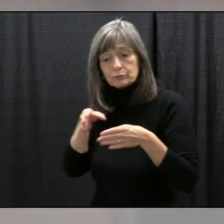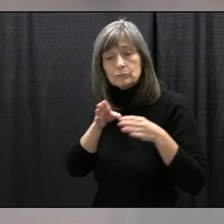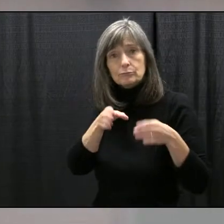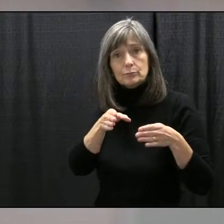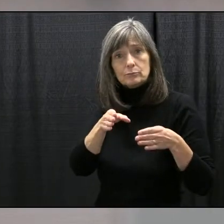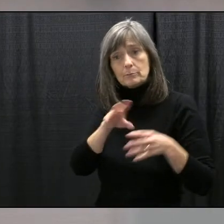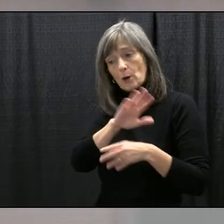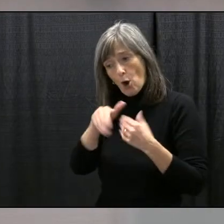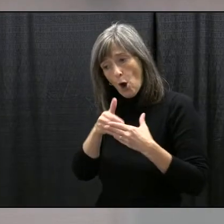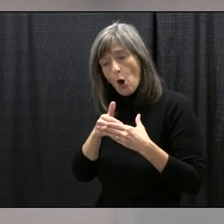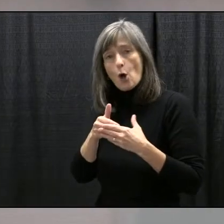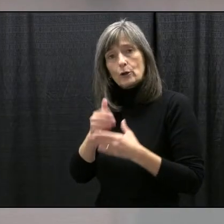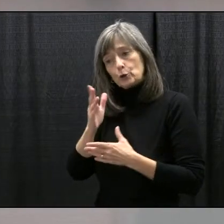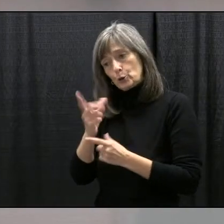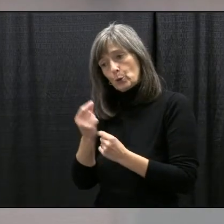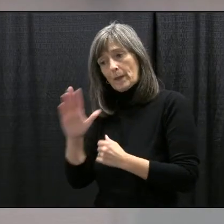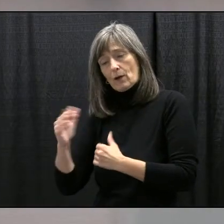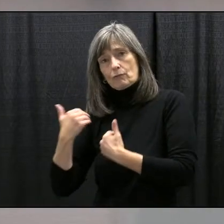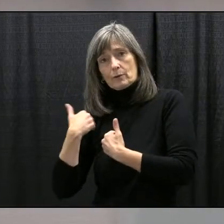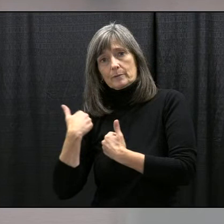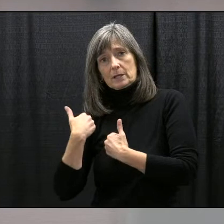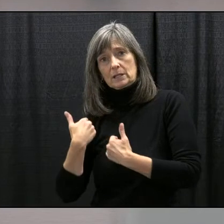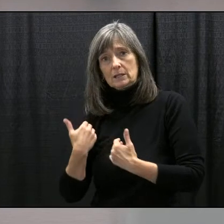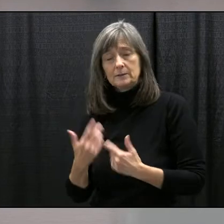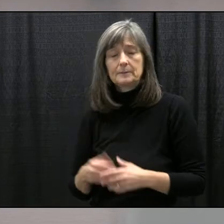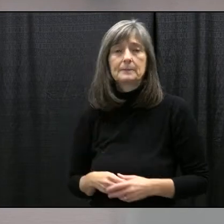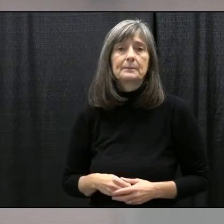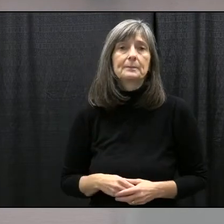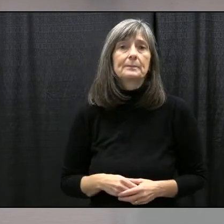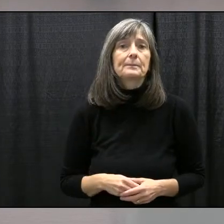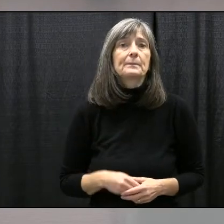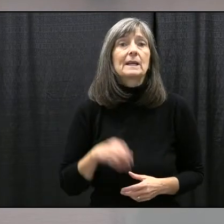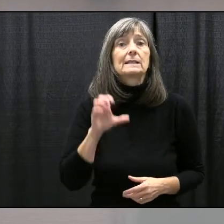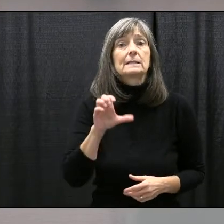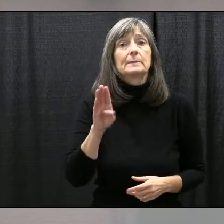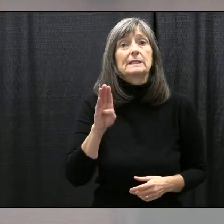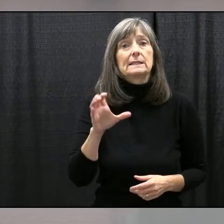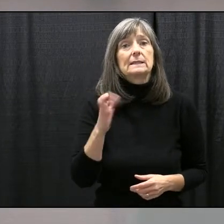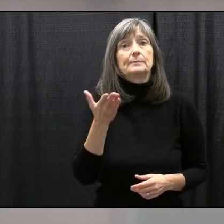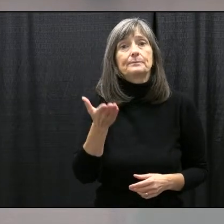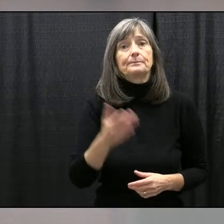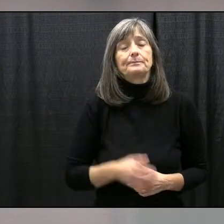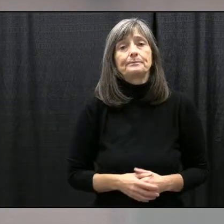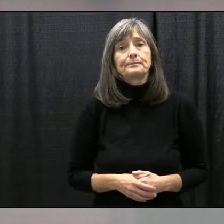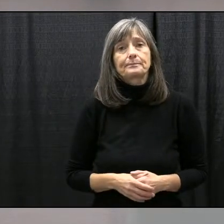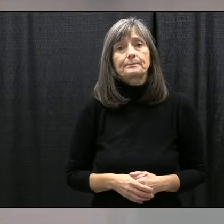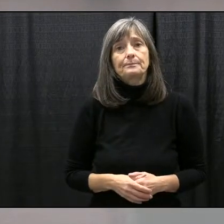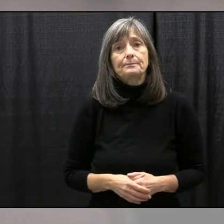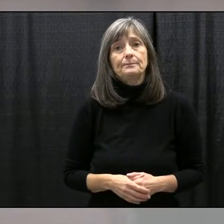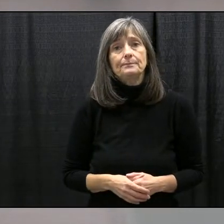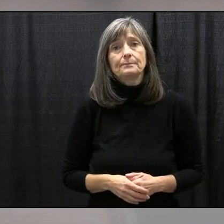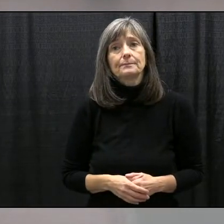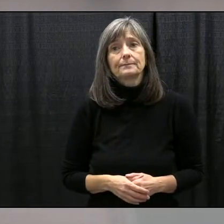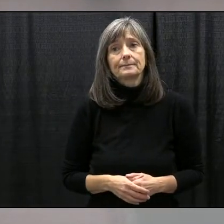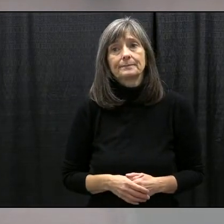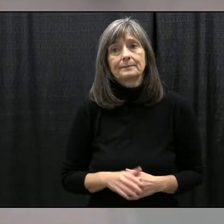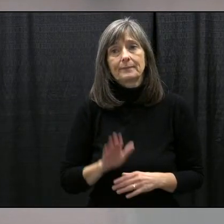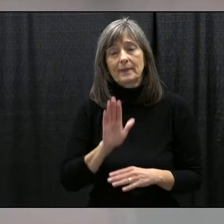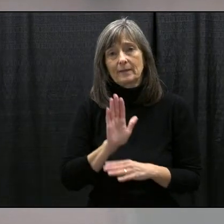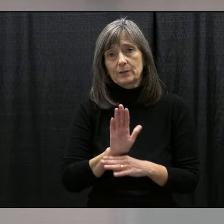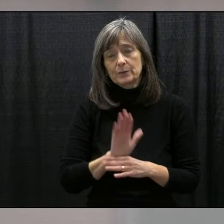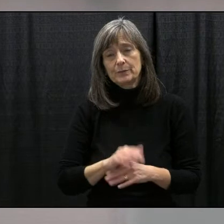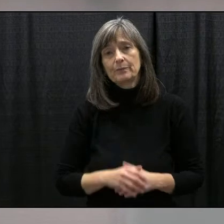Our next questions are from Daryl Roberts with CBC. Please go ahead and make your way to the mic. Good afternoon,